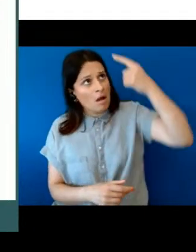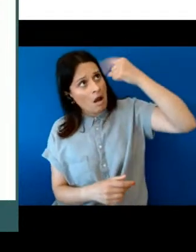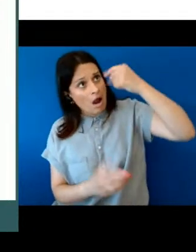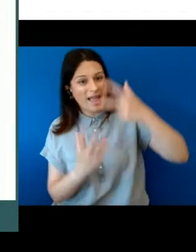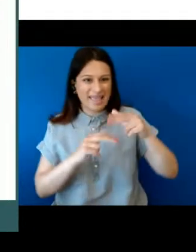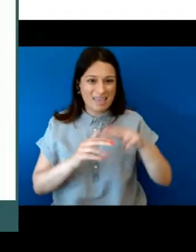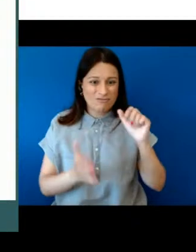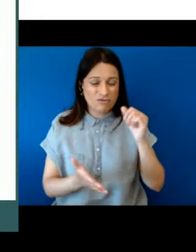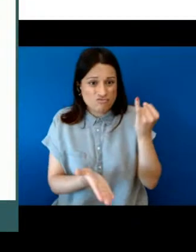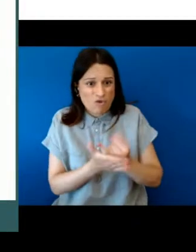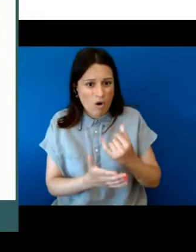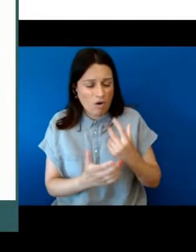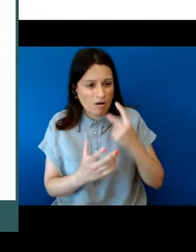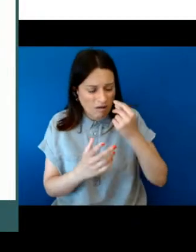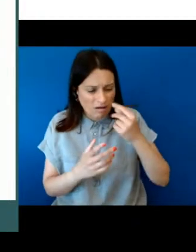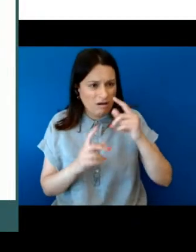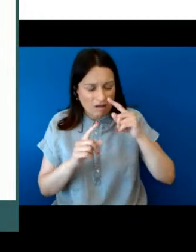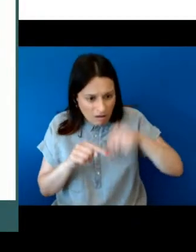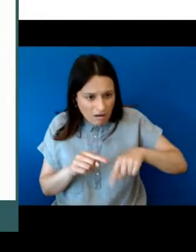won't find true benefit.